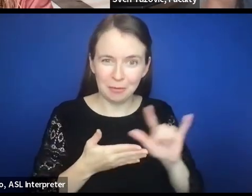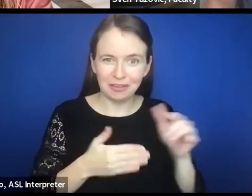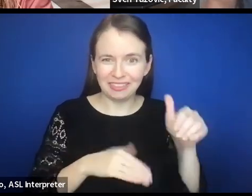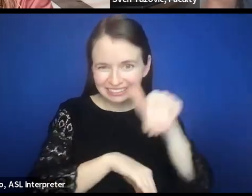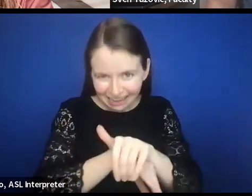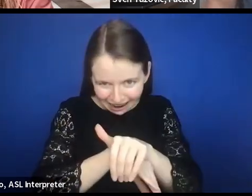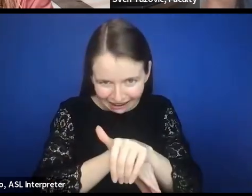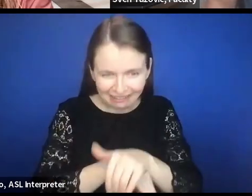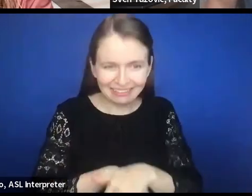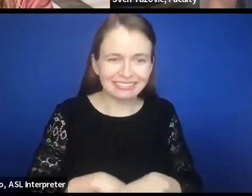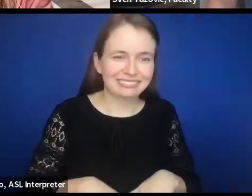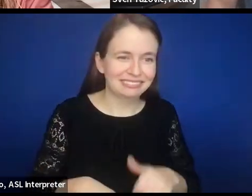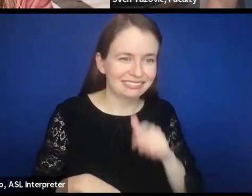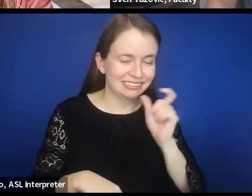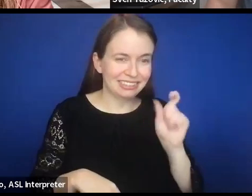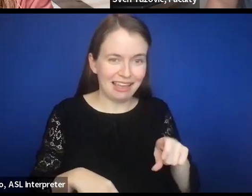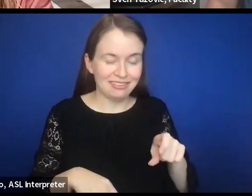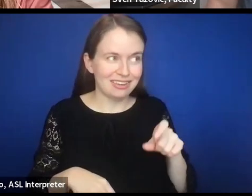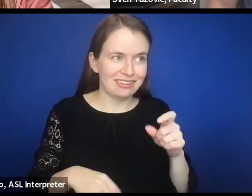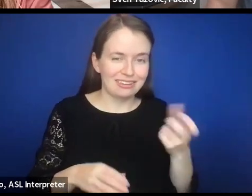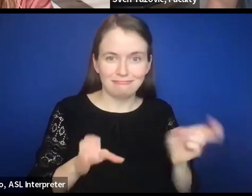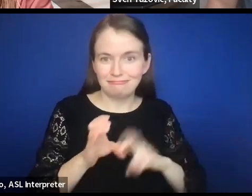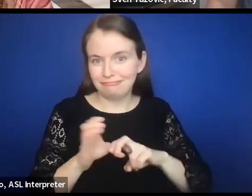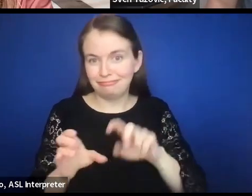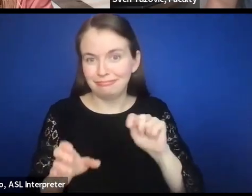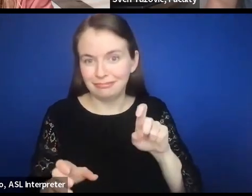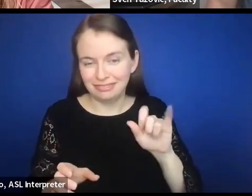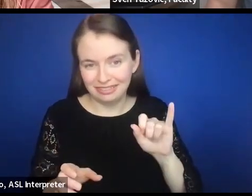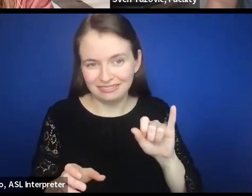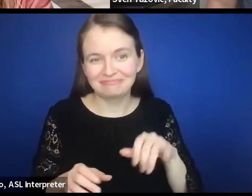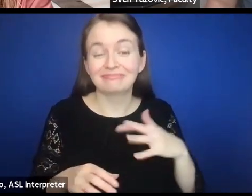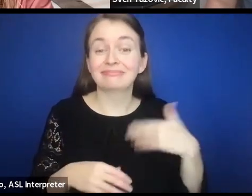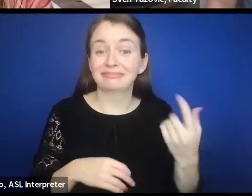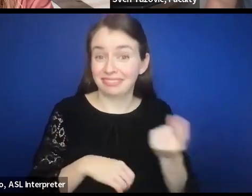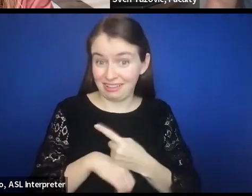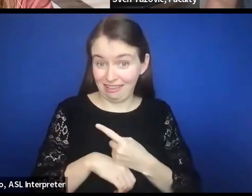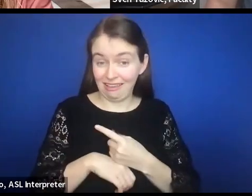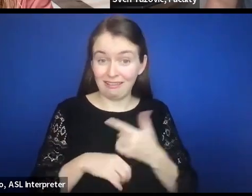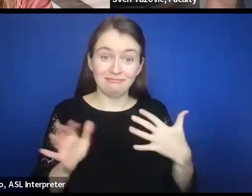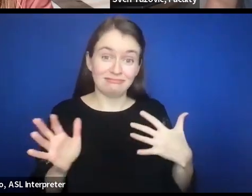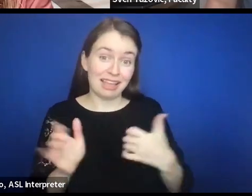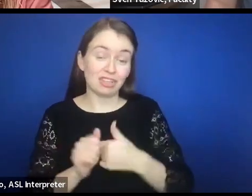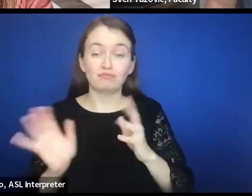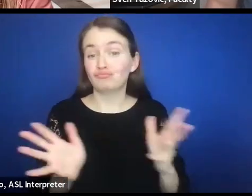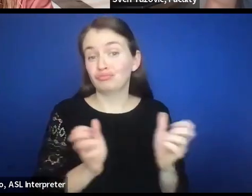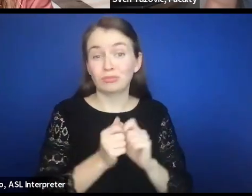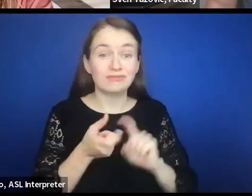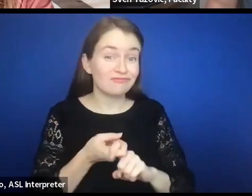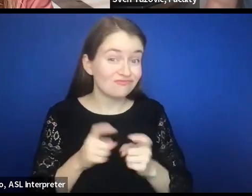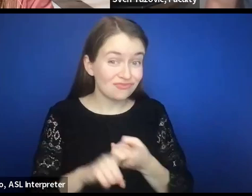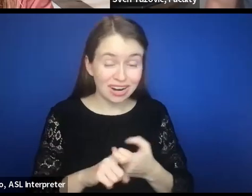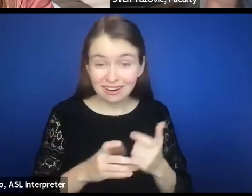so I wasn't like in the need to just catch a taxi. The next day I was catching up with a friend, so this helped